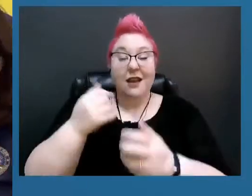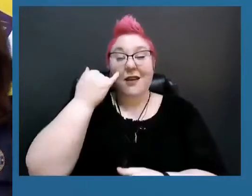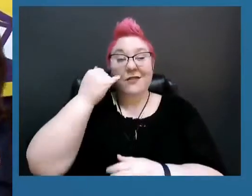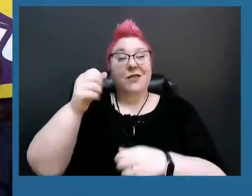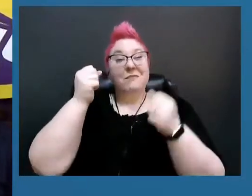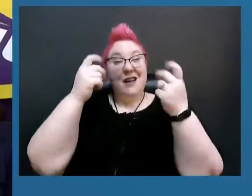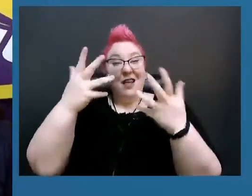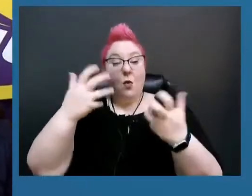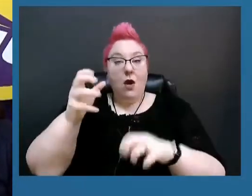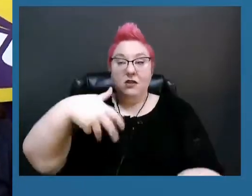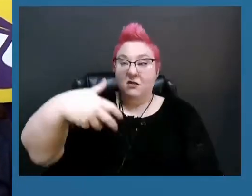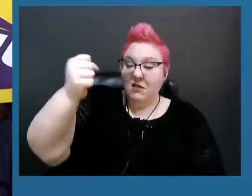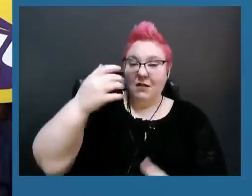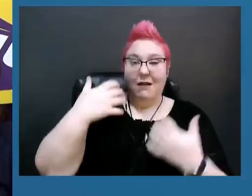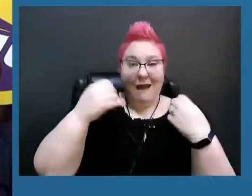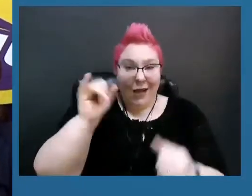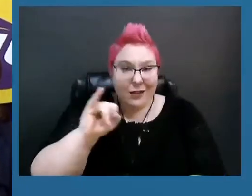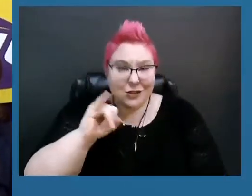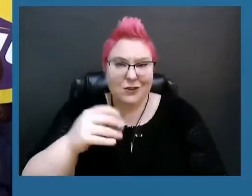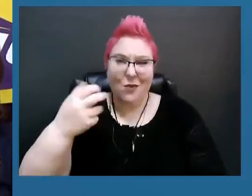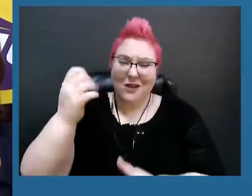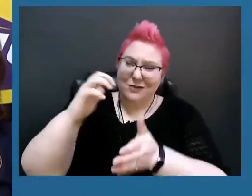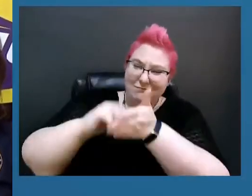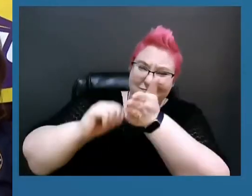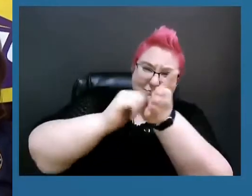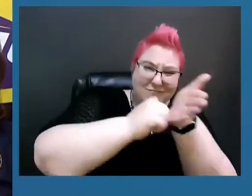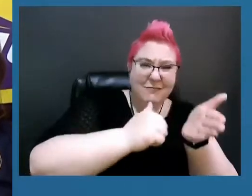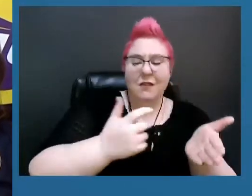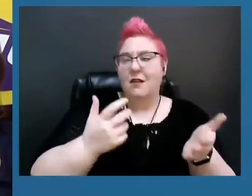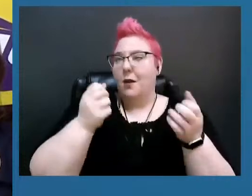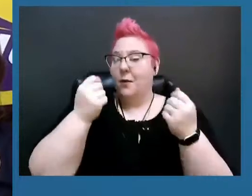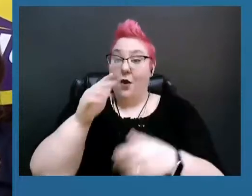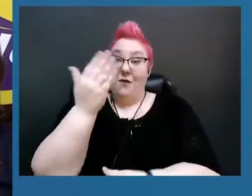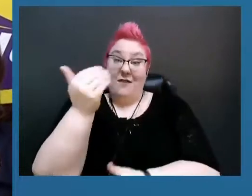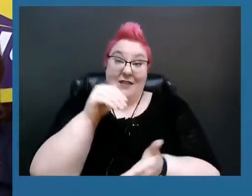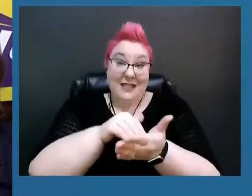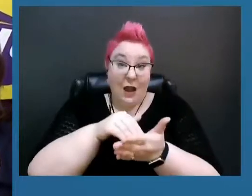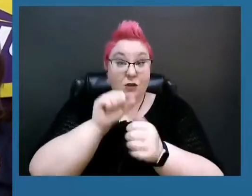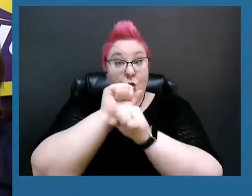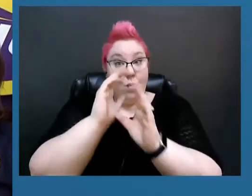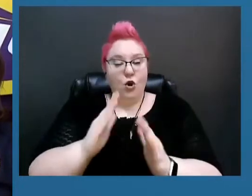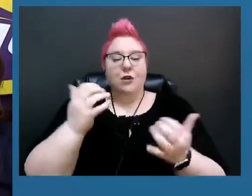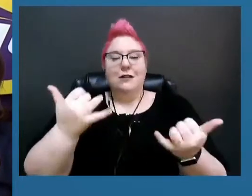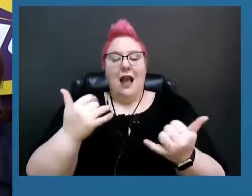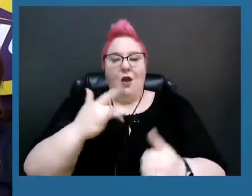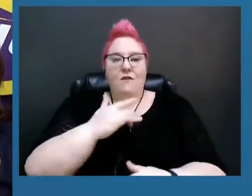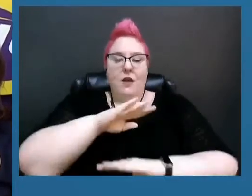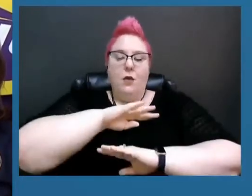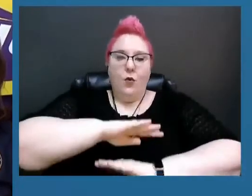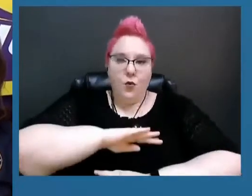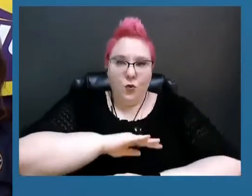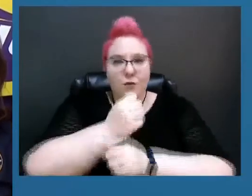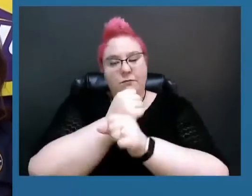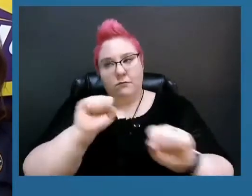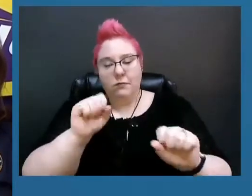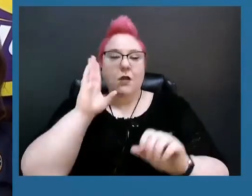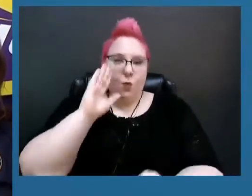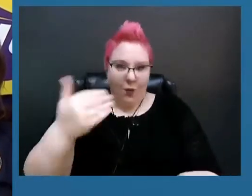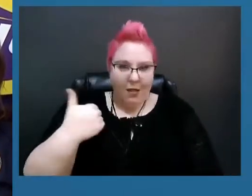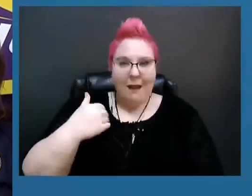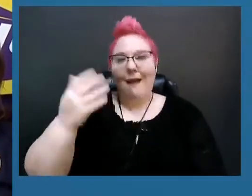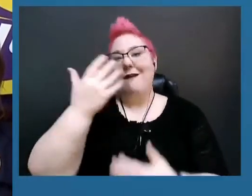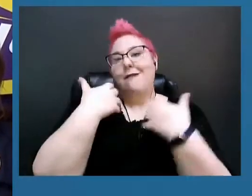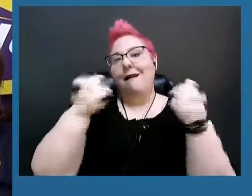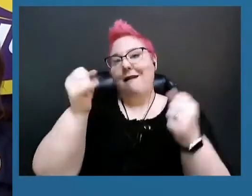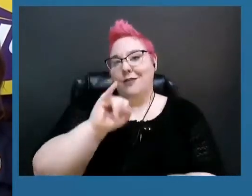workers, at a time right now we know 15,000 workers can feel secure that they're going to have the health insurance they need. When